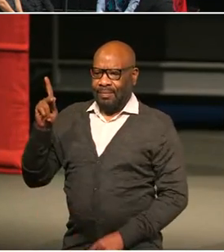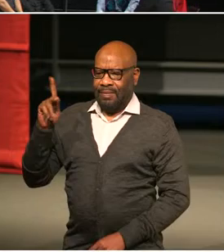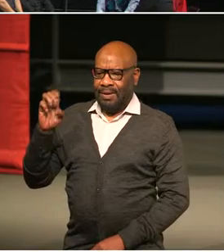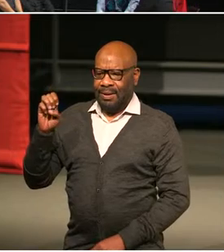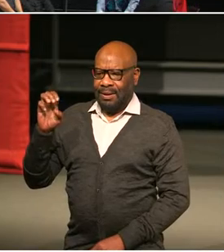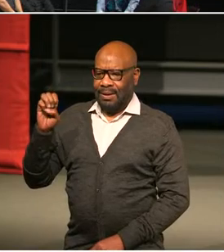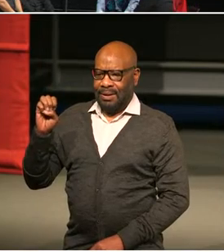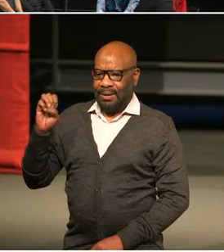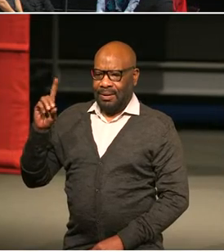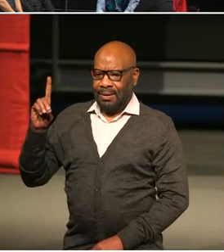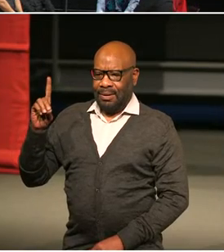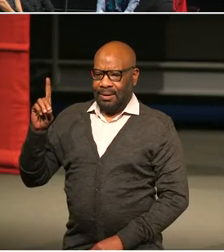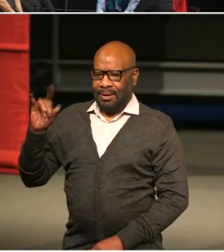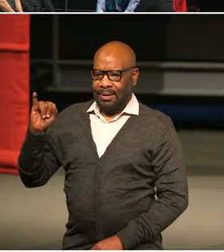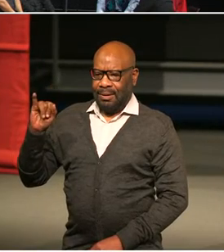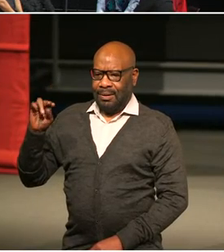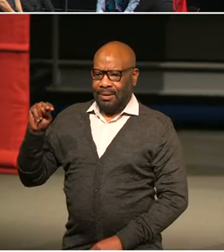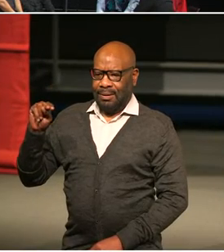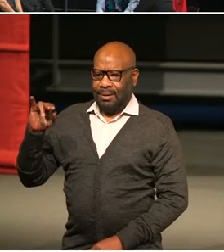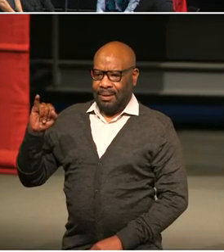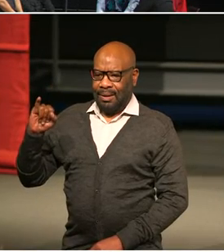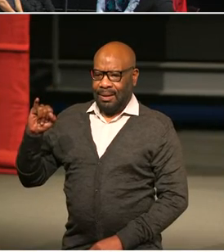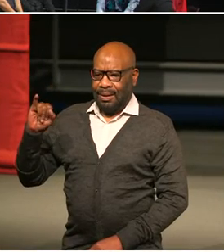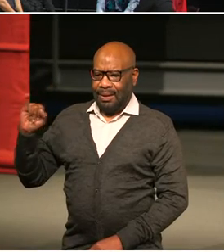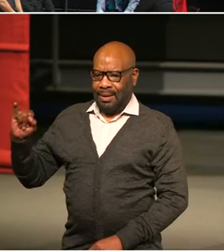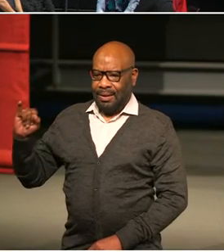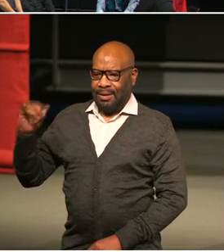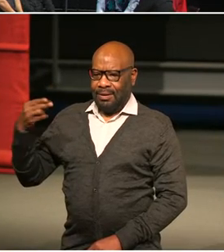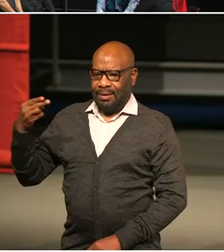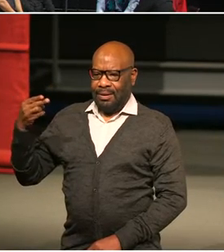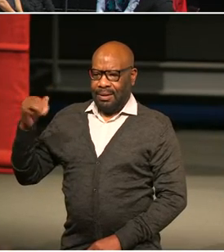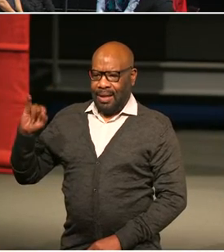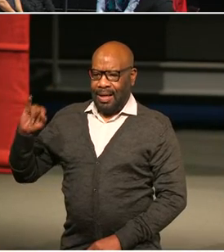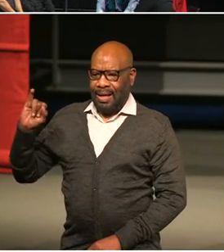Gosh. See, after 20 years, I get it right. I finally get it right.